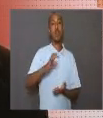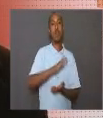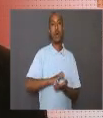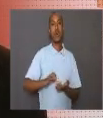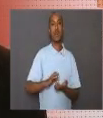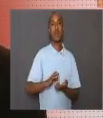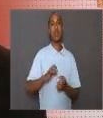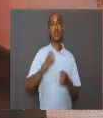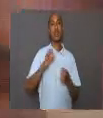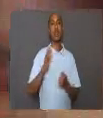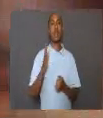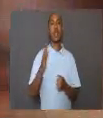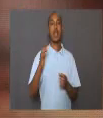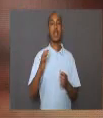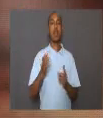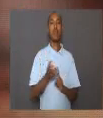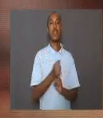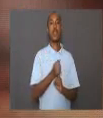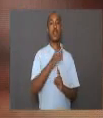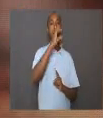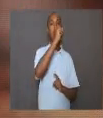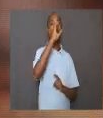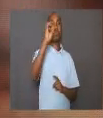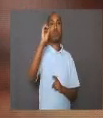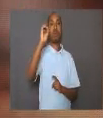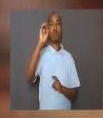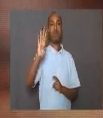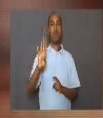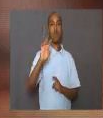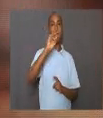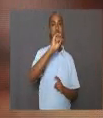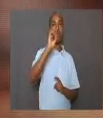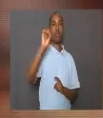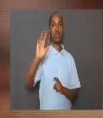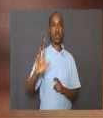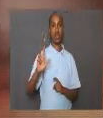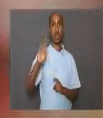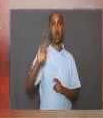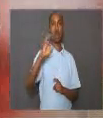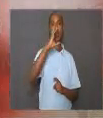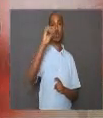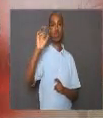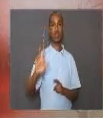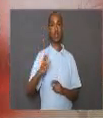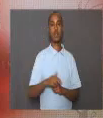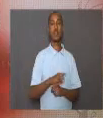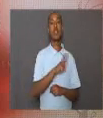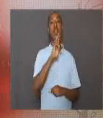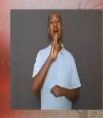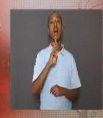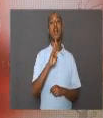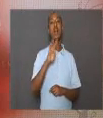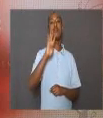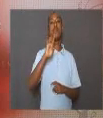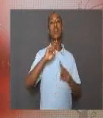compounds may contain sulfates, nitrates, or carbonates. There are